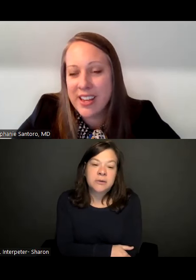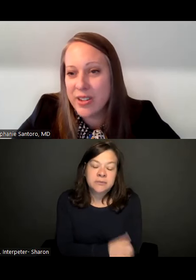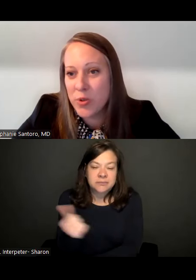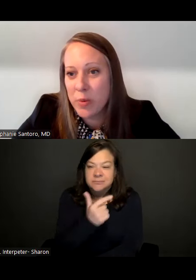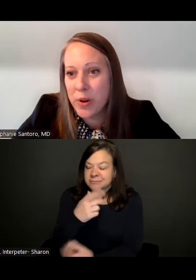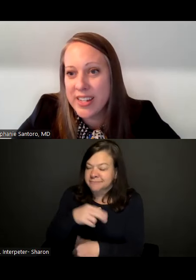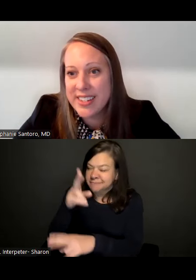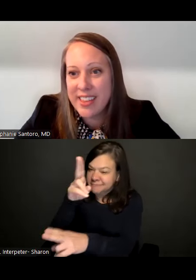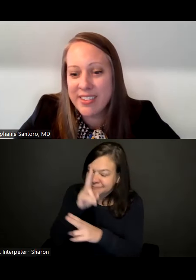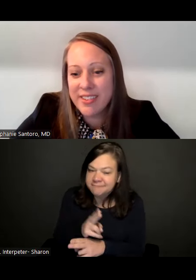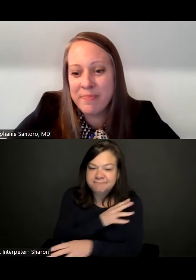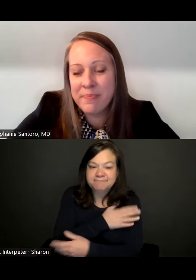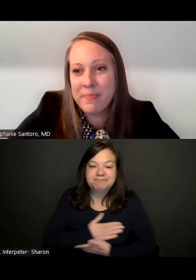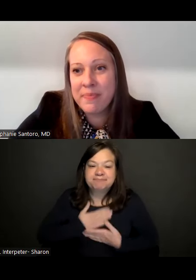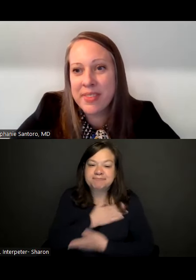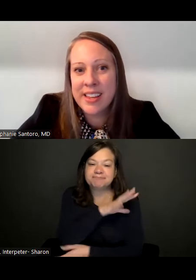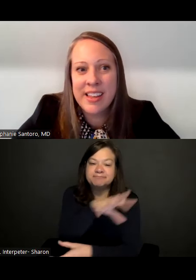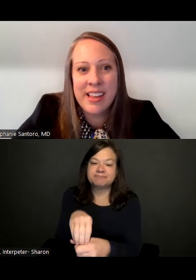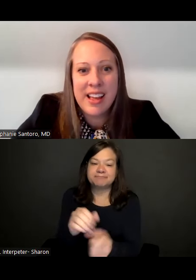honored and enjoy working together.